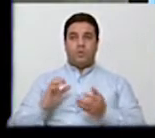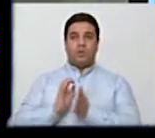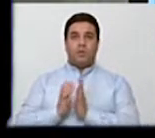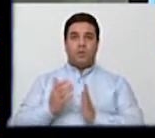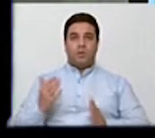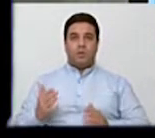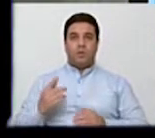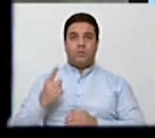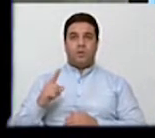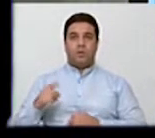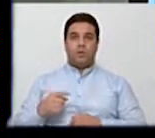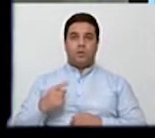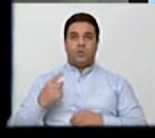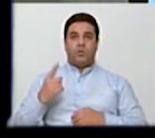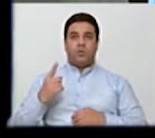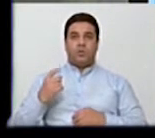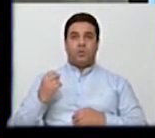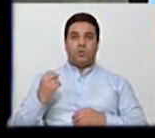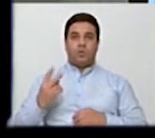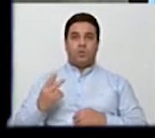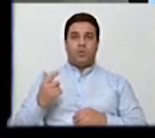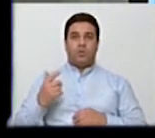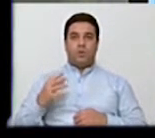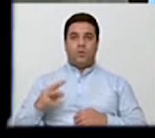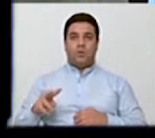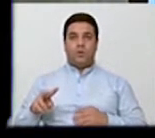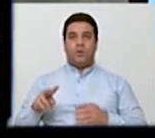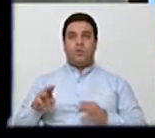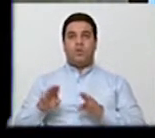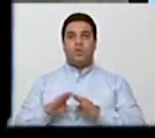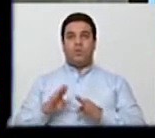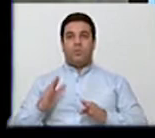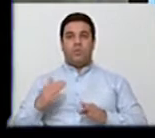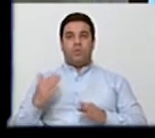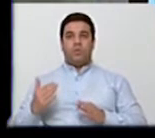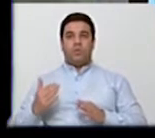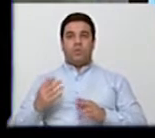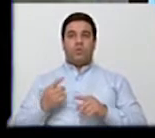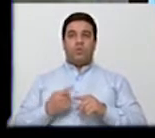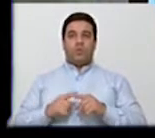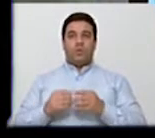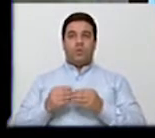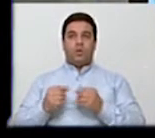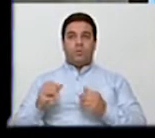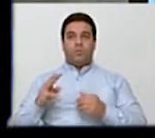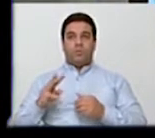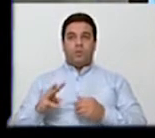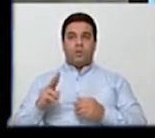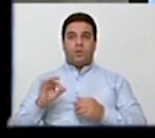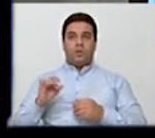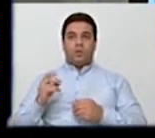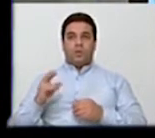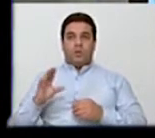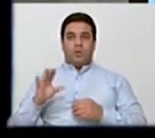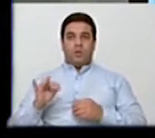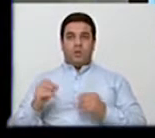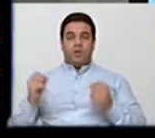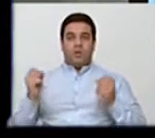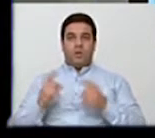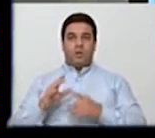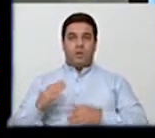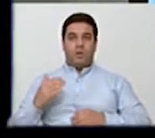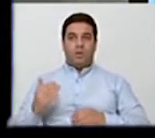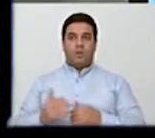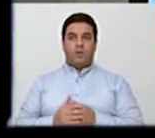zichligi 1,112 gram taqsim ml'ga teng bo'lsa, shu eritmaning molar konsentratsiyasini